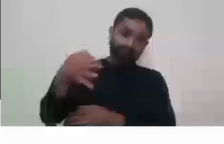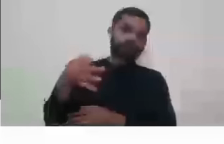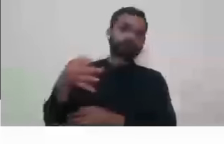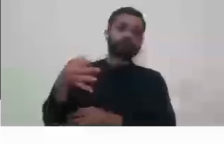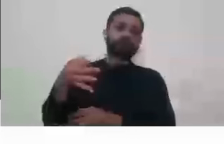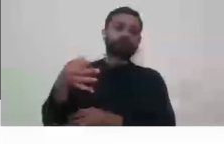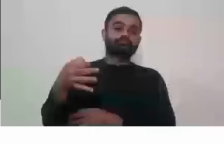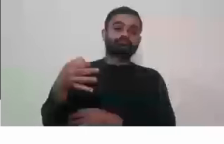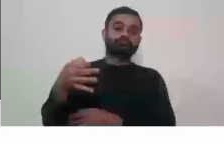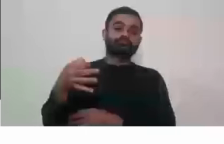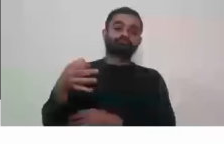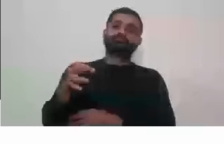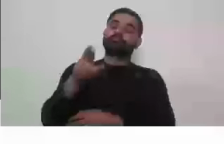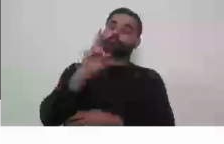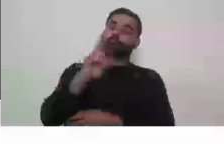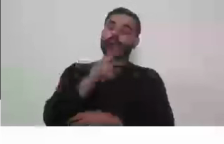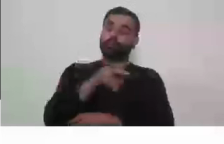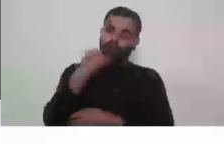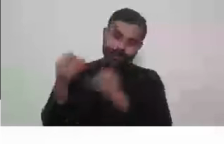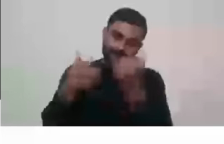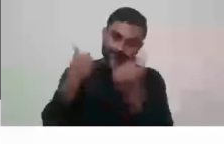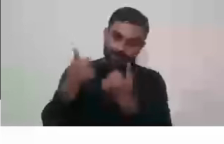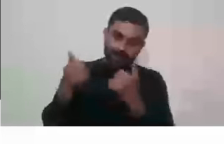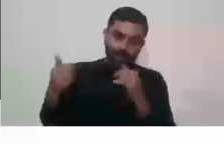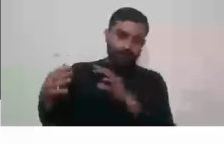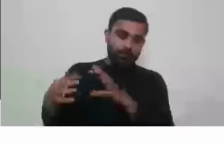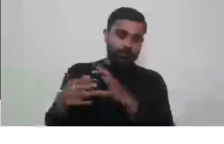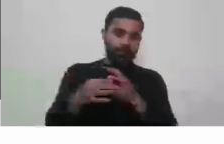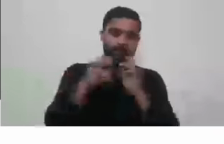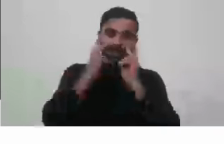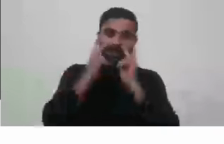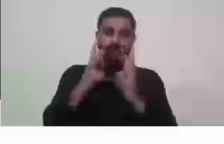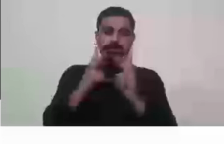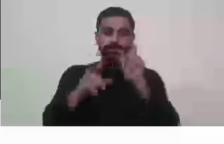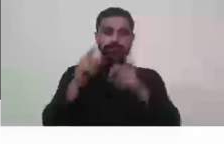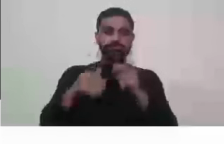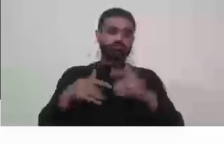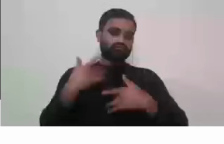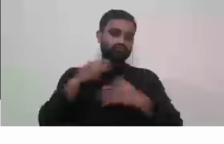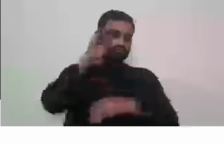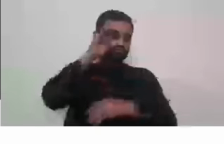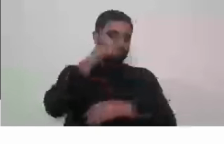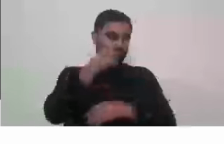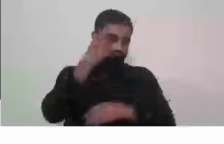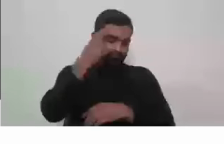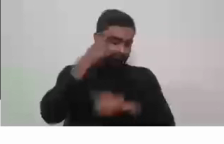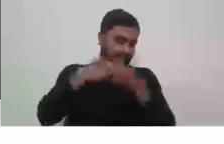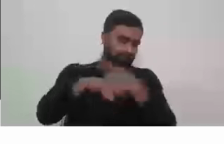future. And I'm sure that you will find something concrete. And I look forward to hearing from you what you think worked for you.